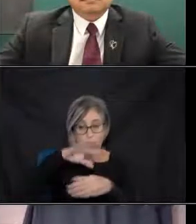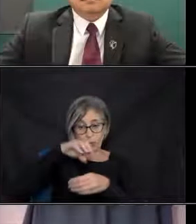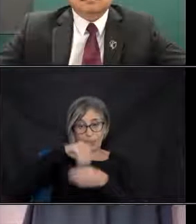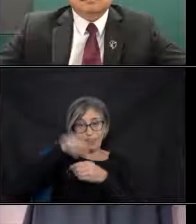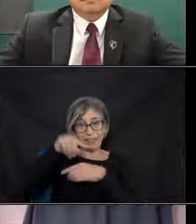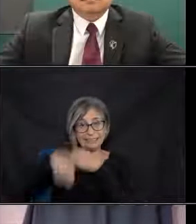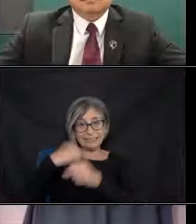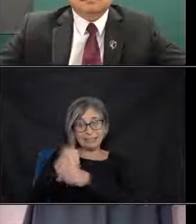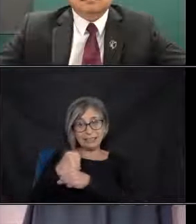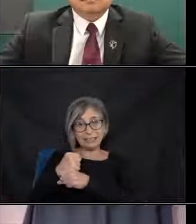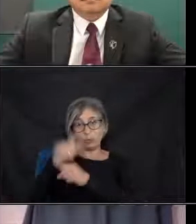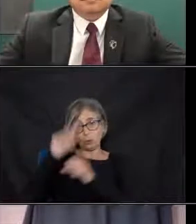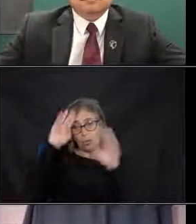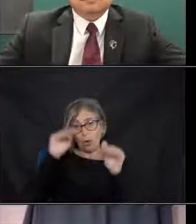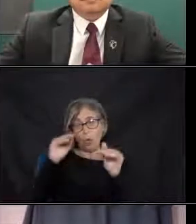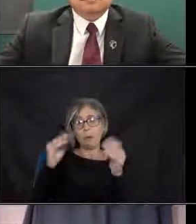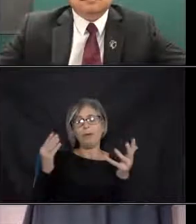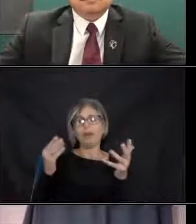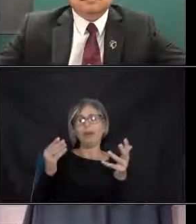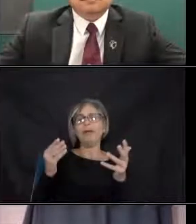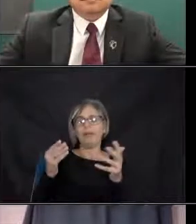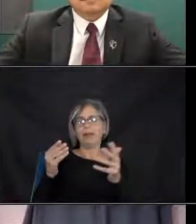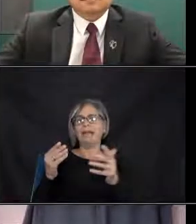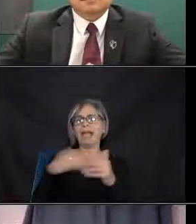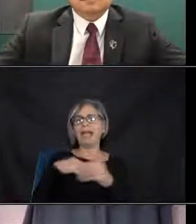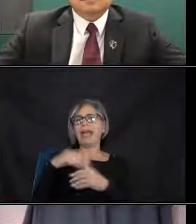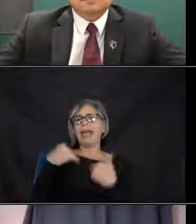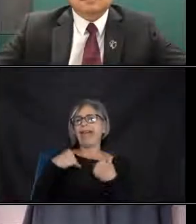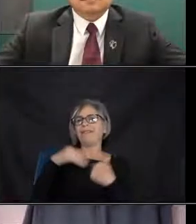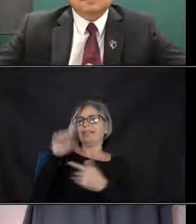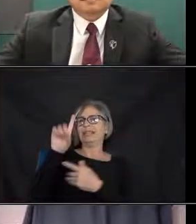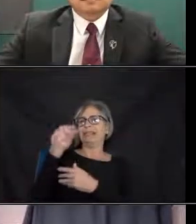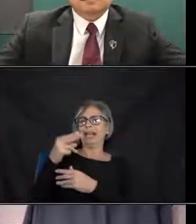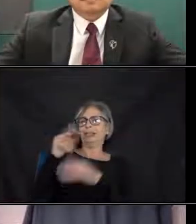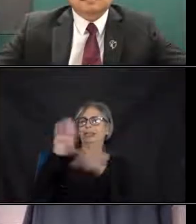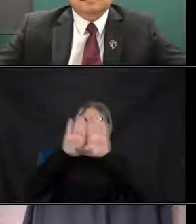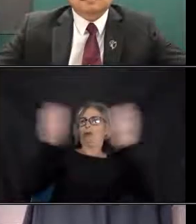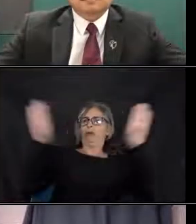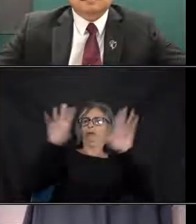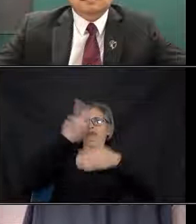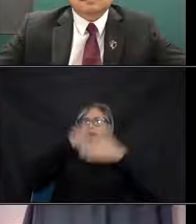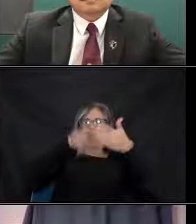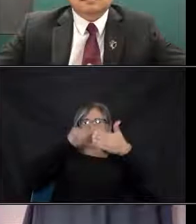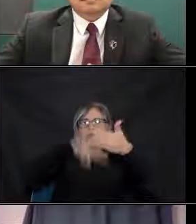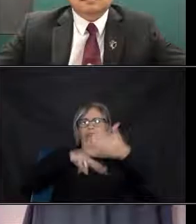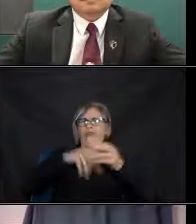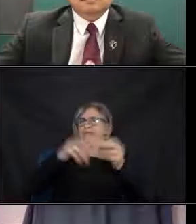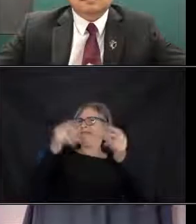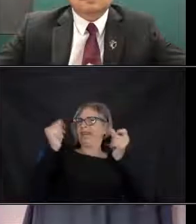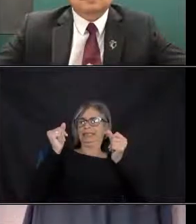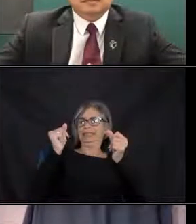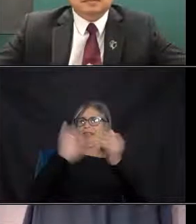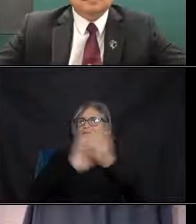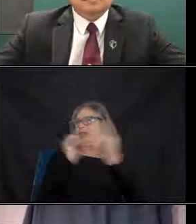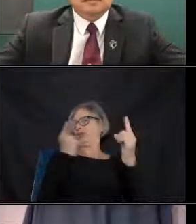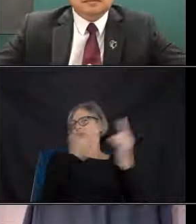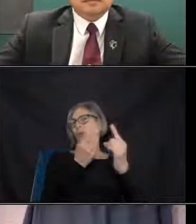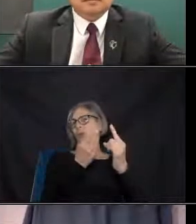and David and our strategic plan team's working on, to be able to have all that reporting and that data at your fingertips. That's our goal,